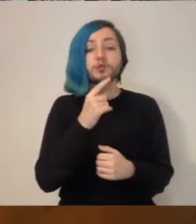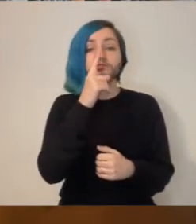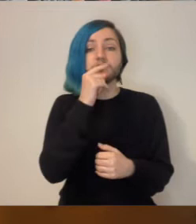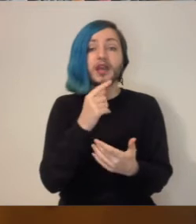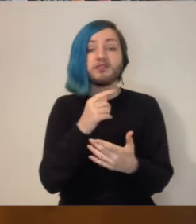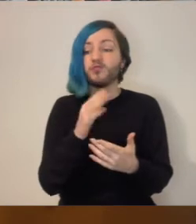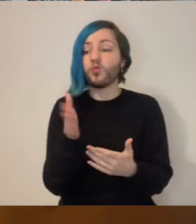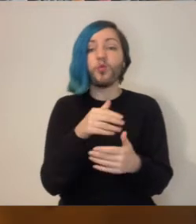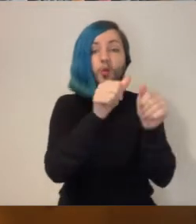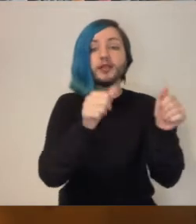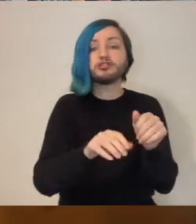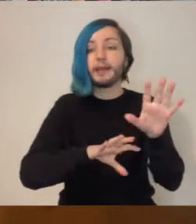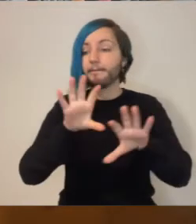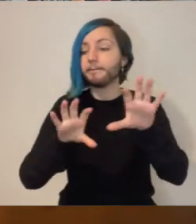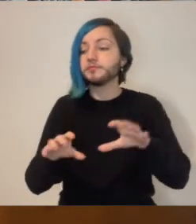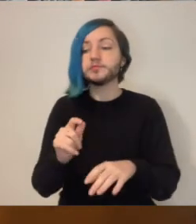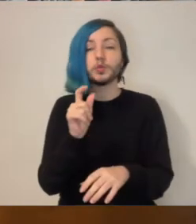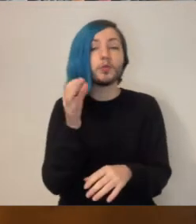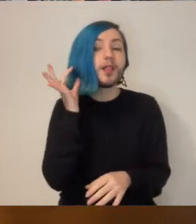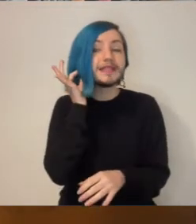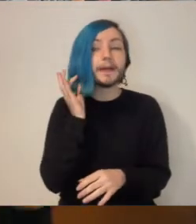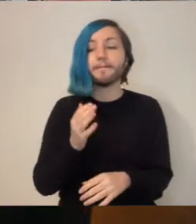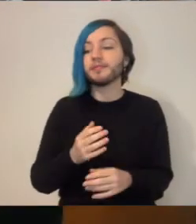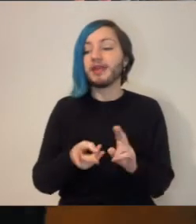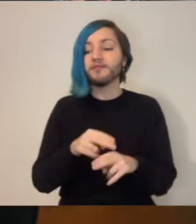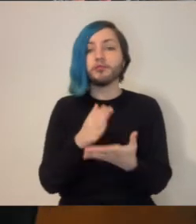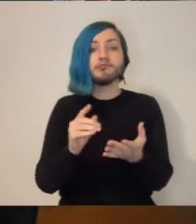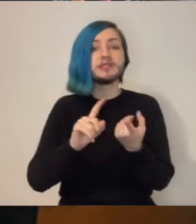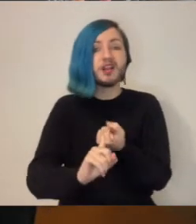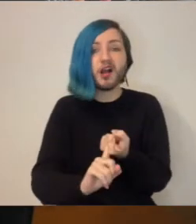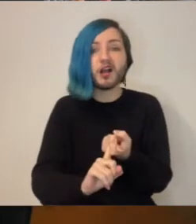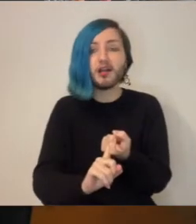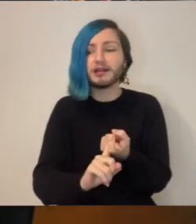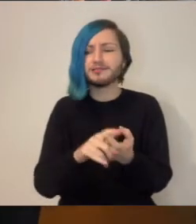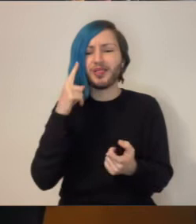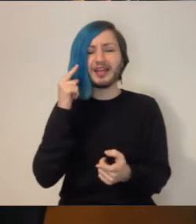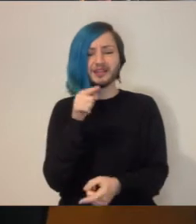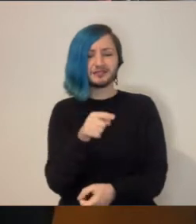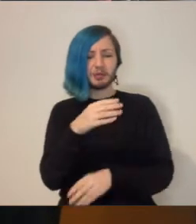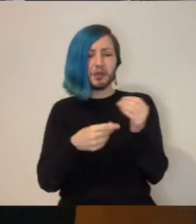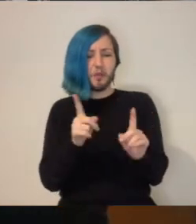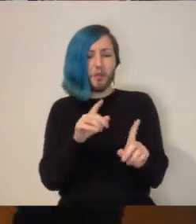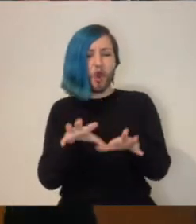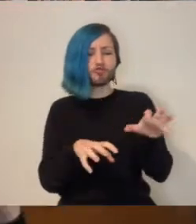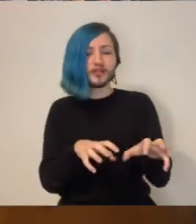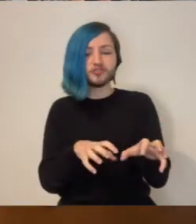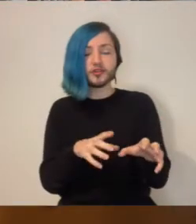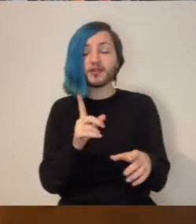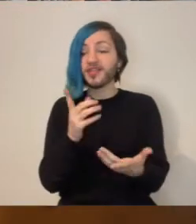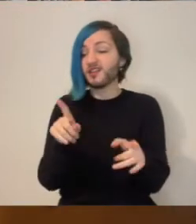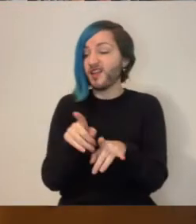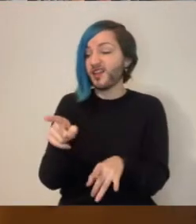So you just want to do that on the rest of your page really. And a little tip I like to use, if you really can't think of what creature